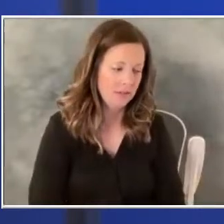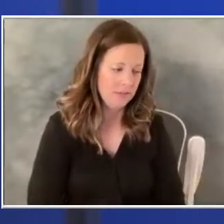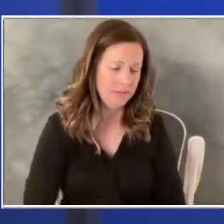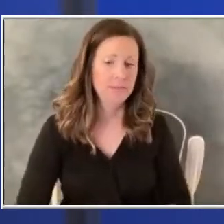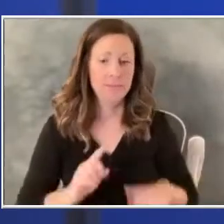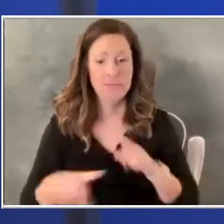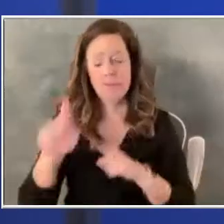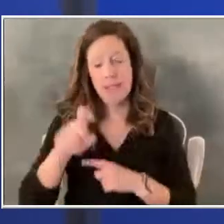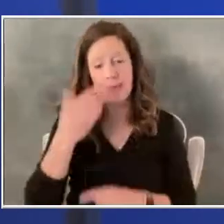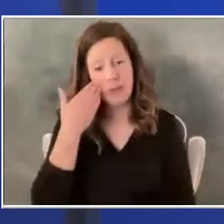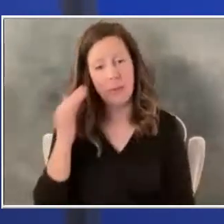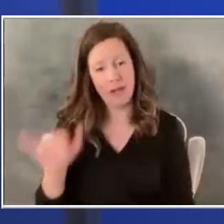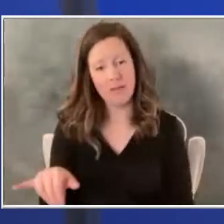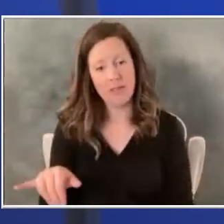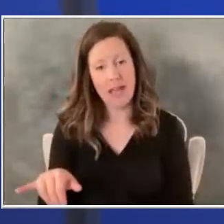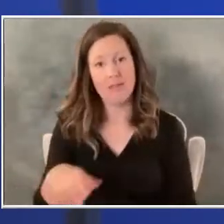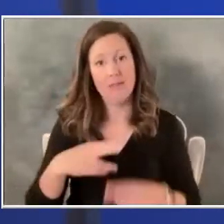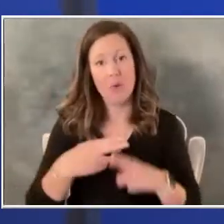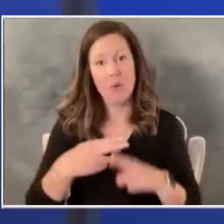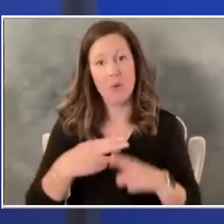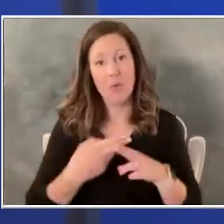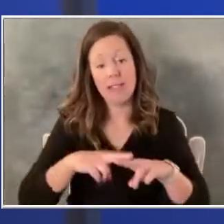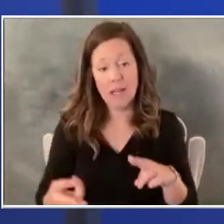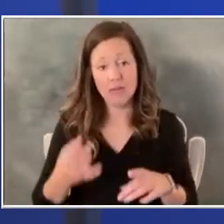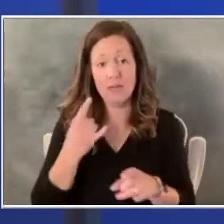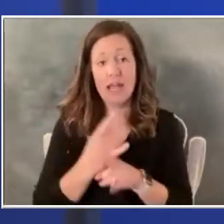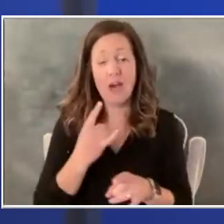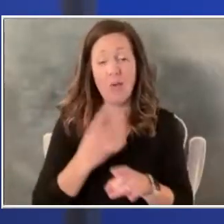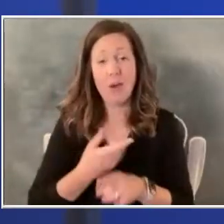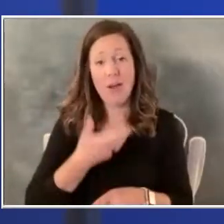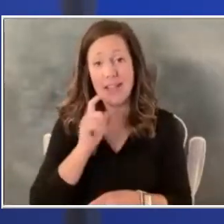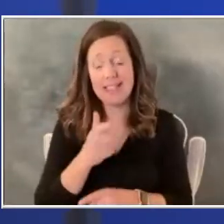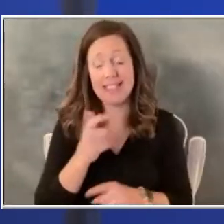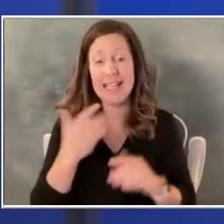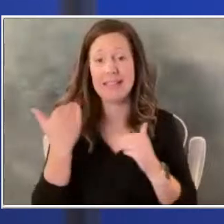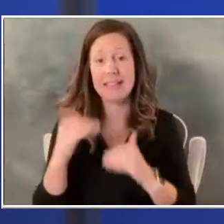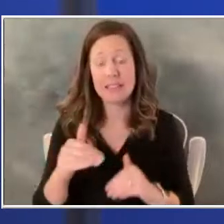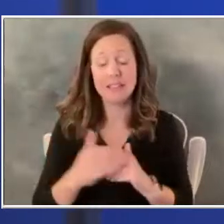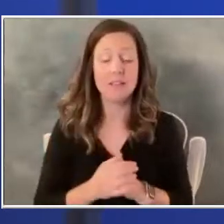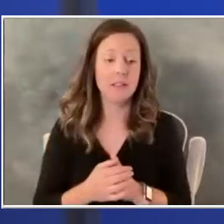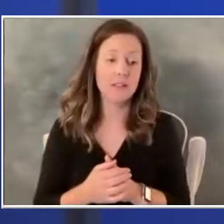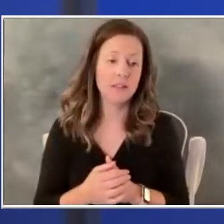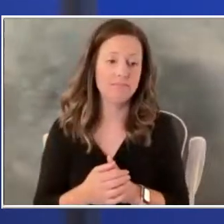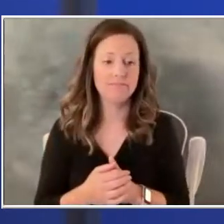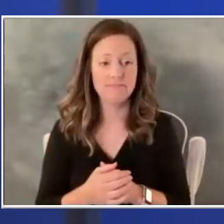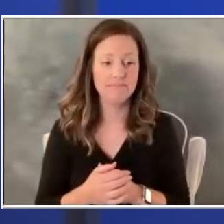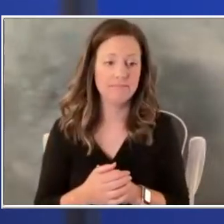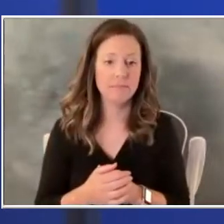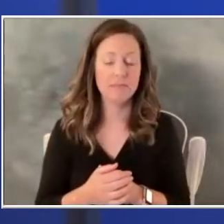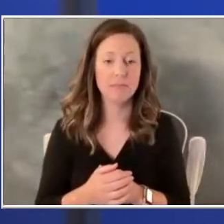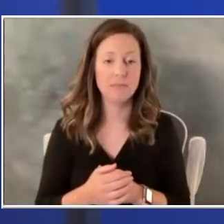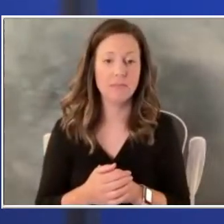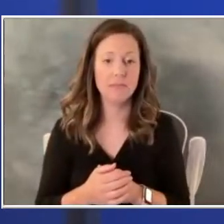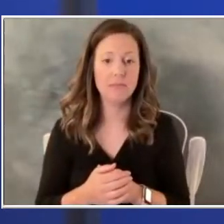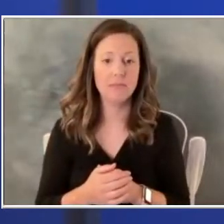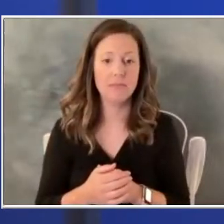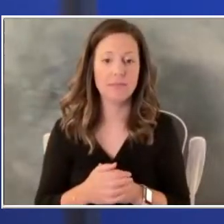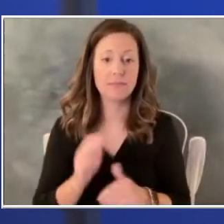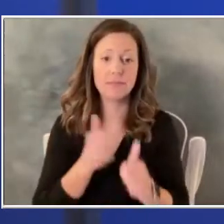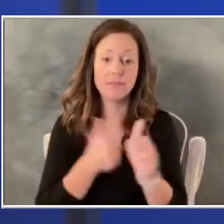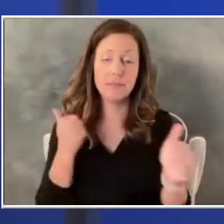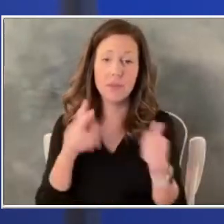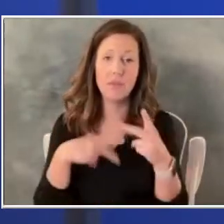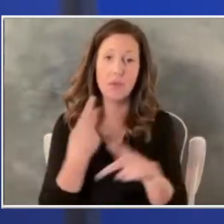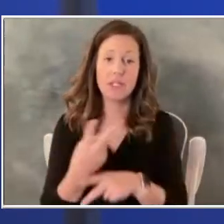this, keep their weight down, keep their alcohol intake low, avoid getting type 2 diabetes, all the